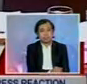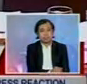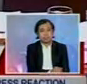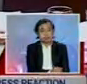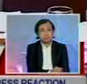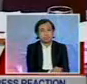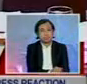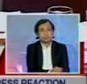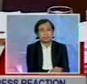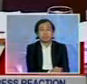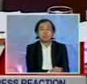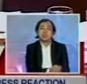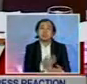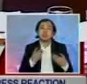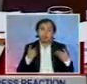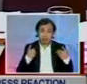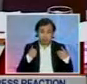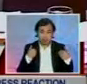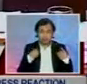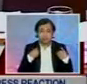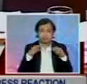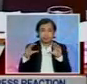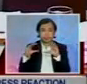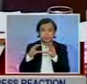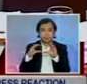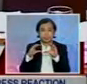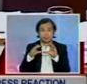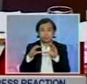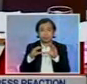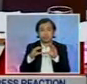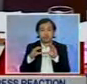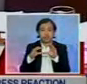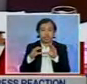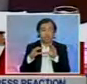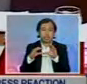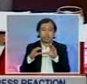Your Honor, I have with me a deed of absolute sale